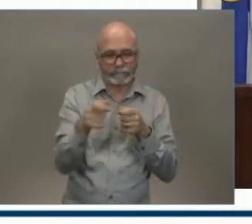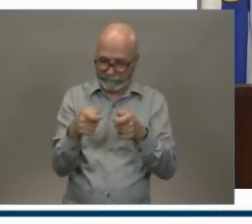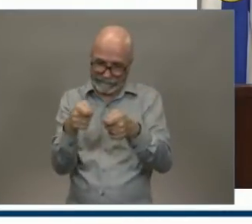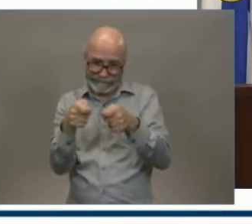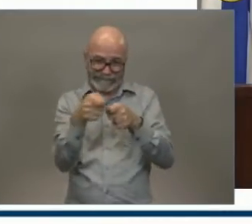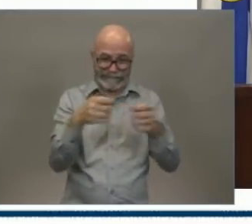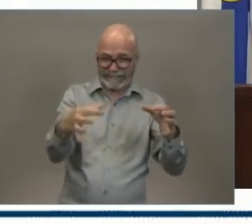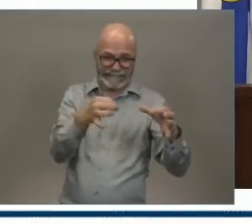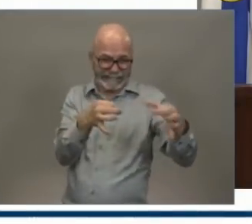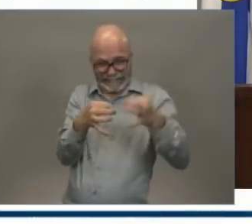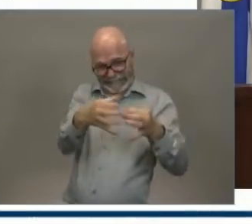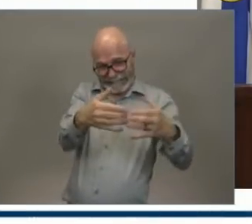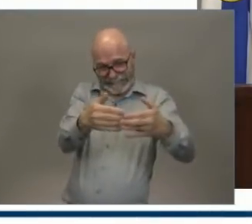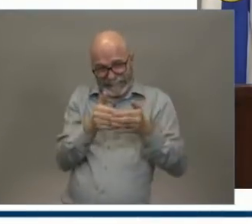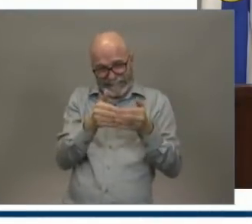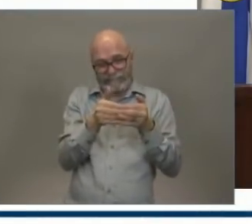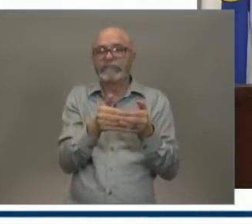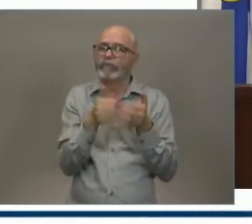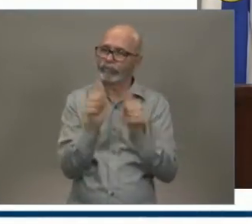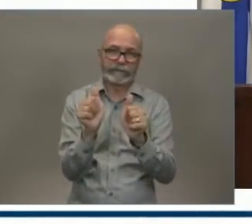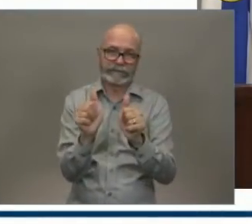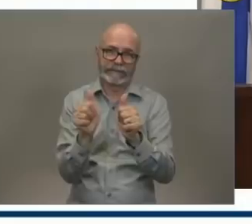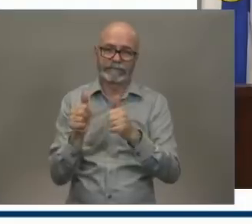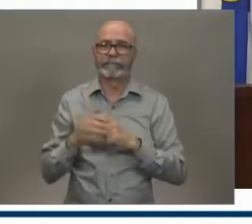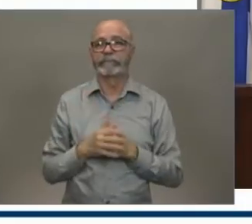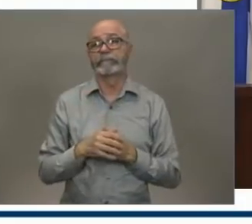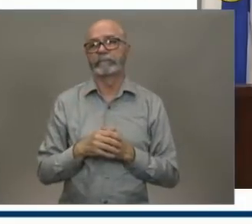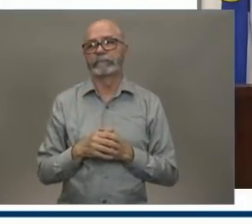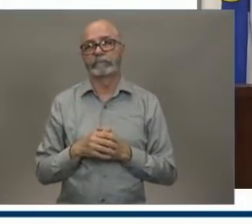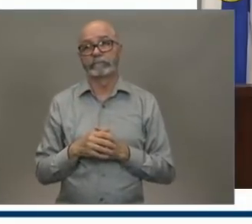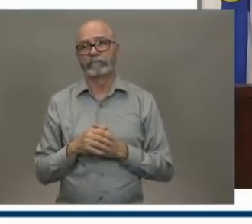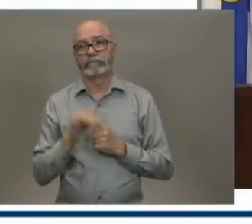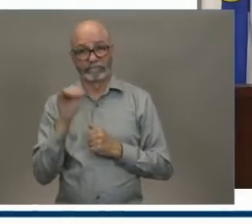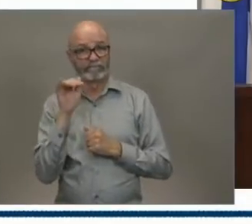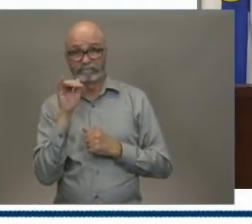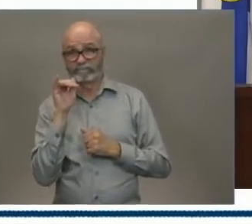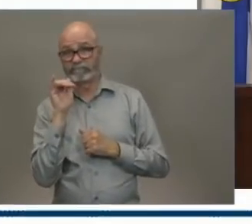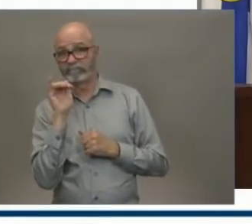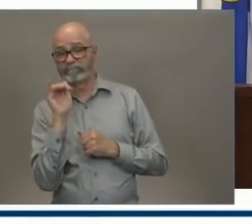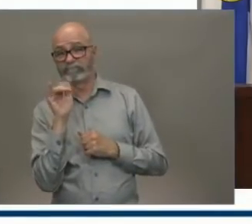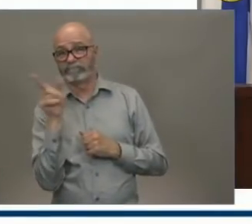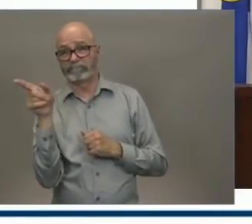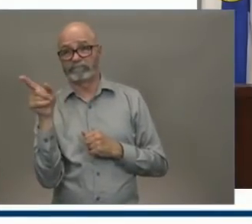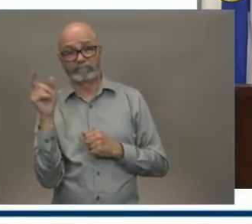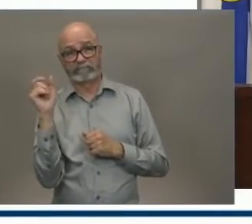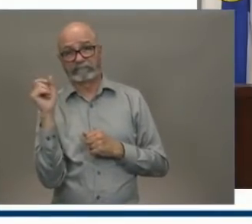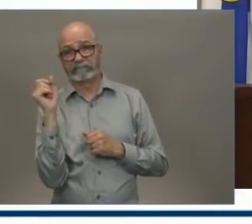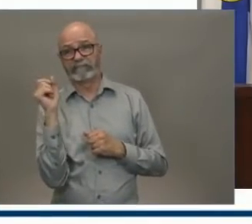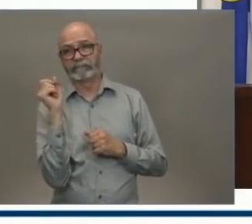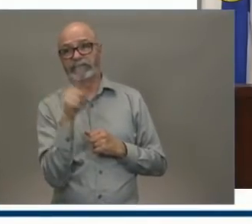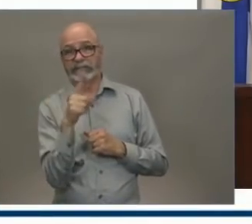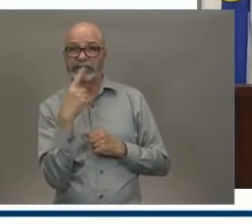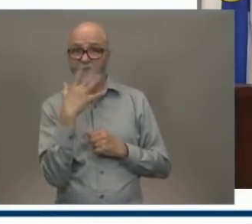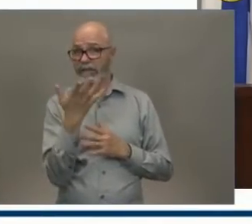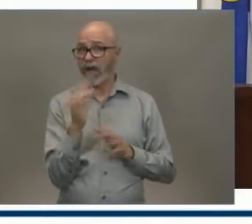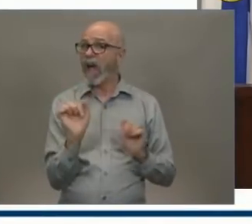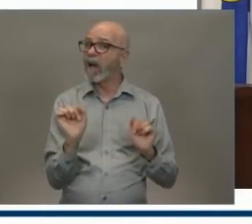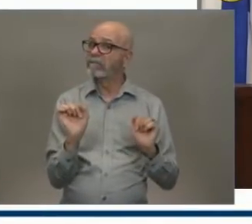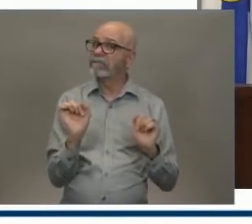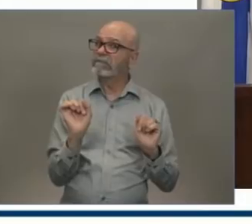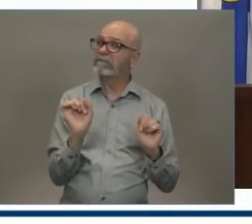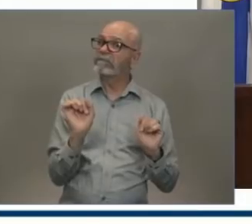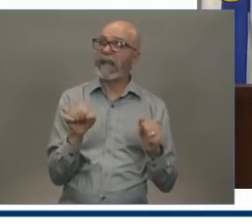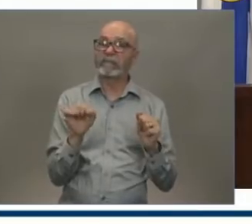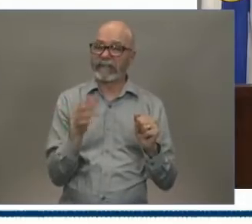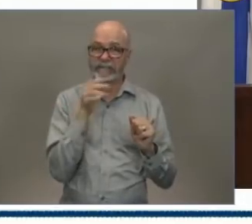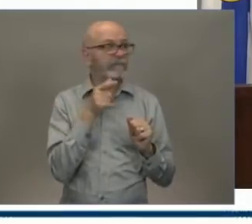this now the biggest threat, though, to our numbers in terms of the fact that we know we can get it? We have had two cases, and